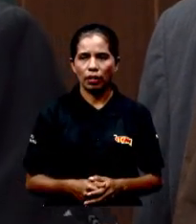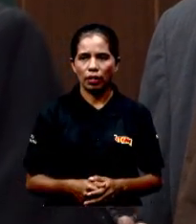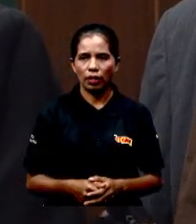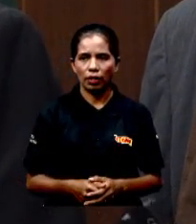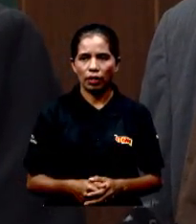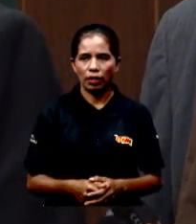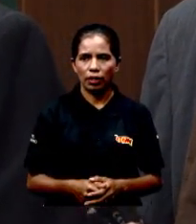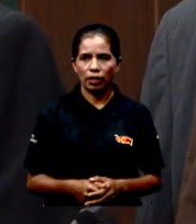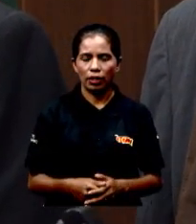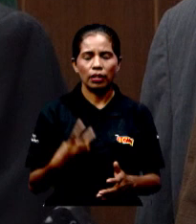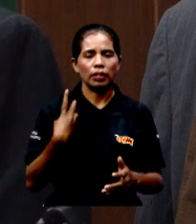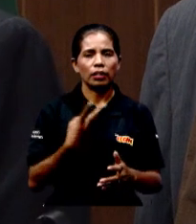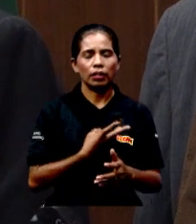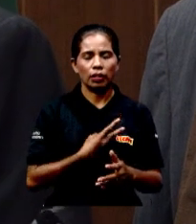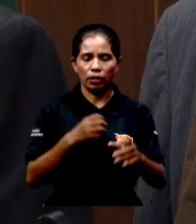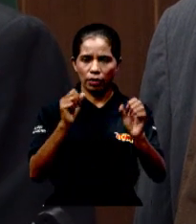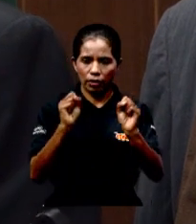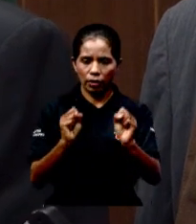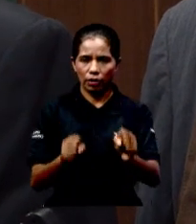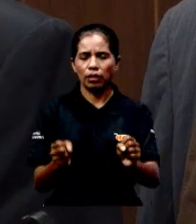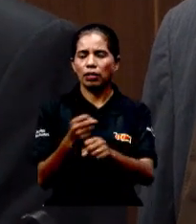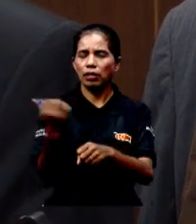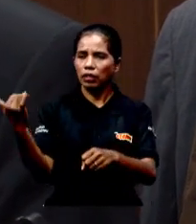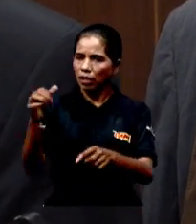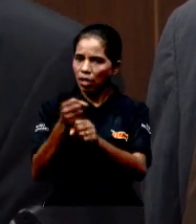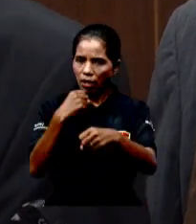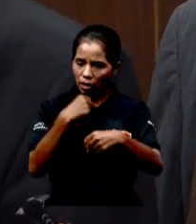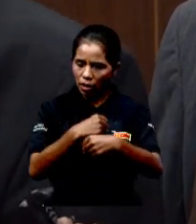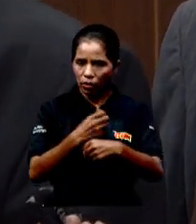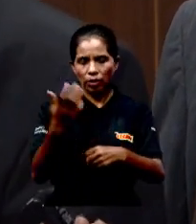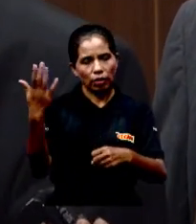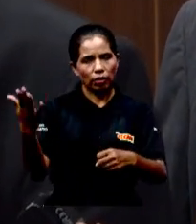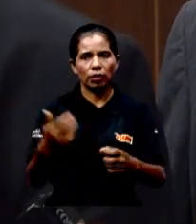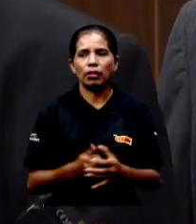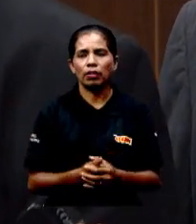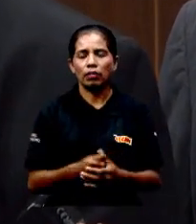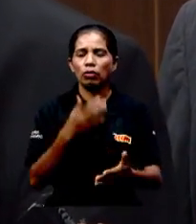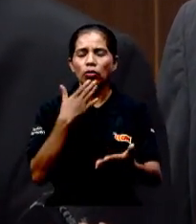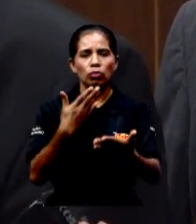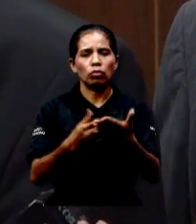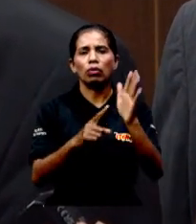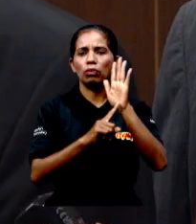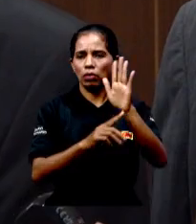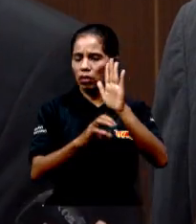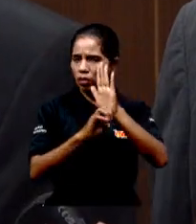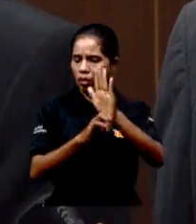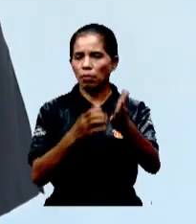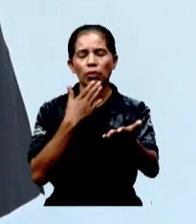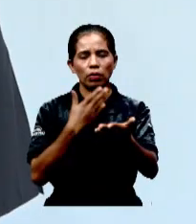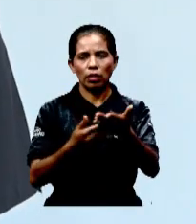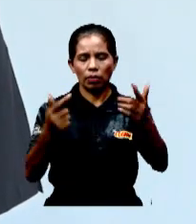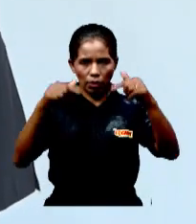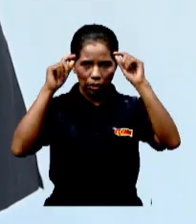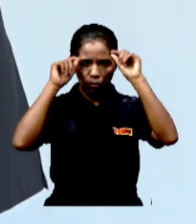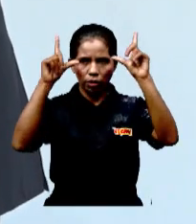what they did there or they are doing there, it is a very good example for Timor-Leste.